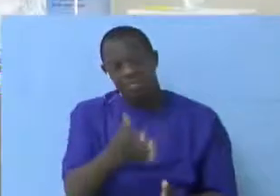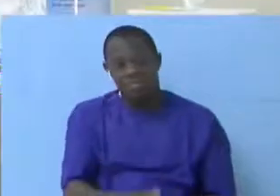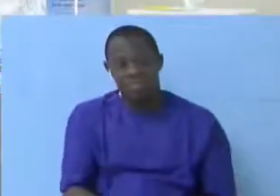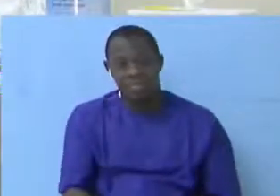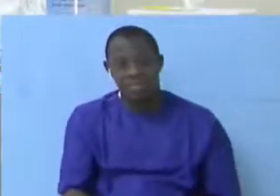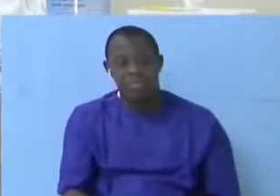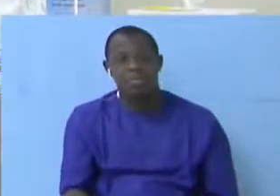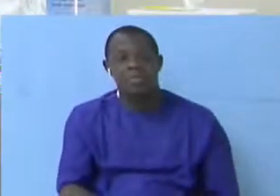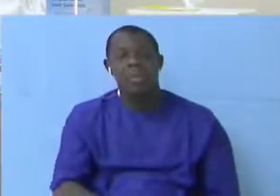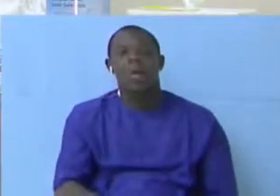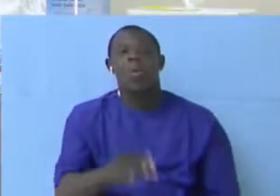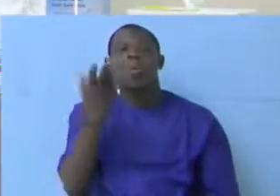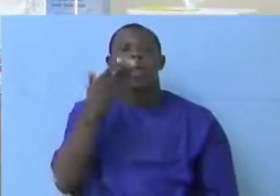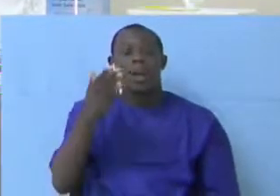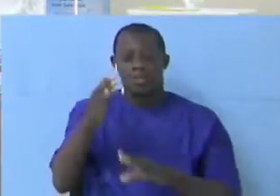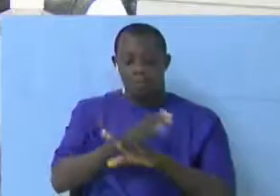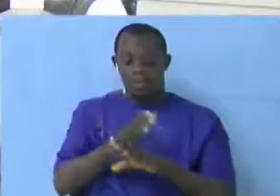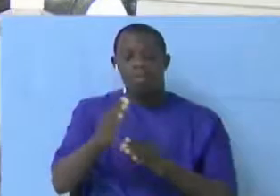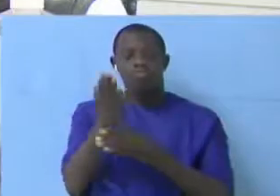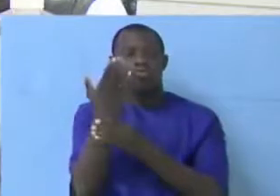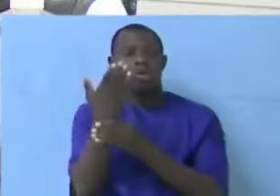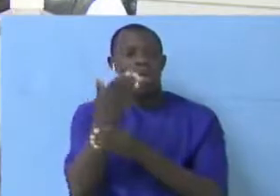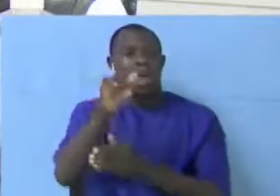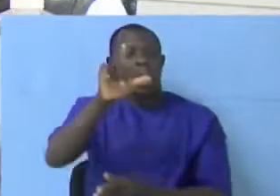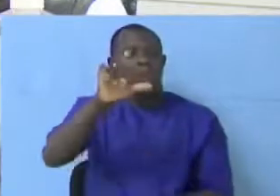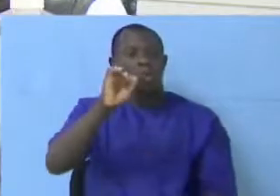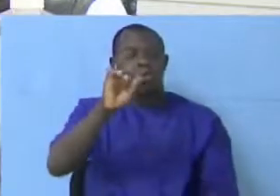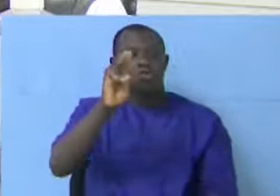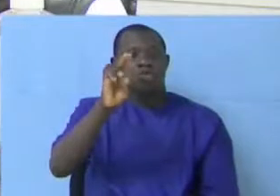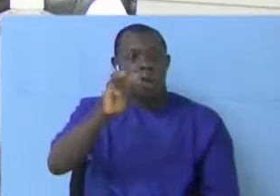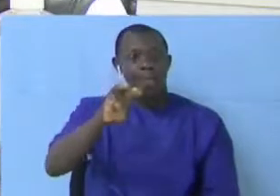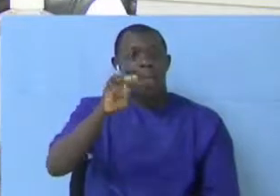when the Dr. Loom issue came,